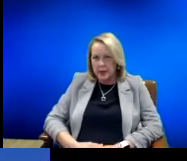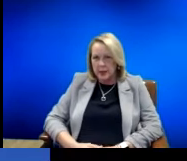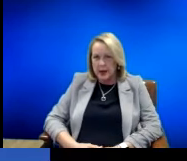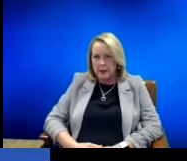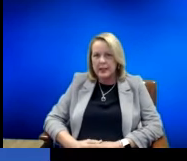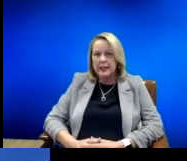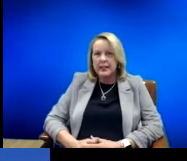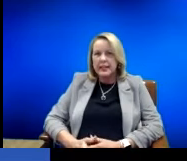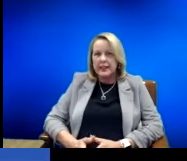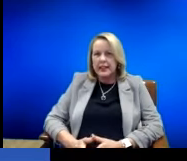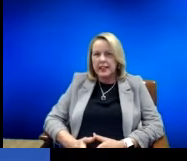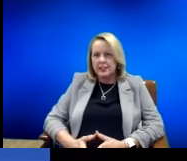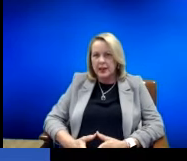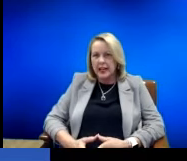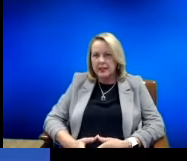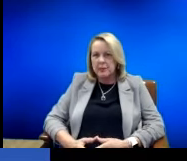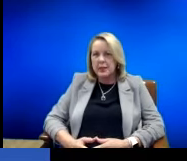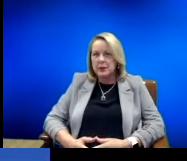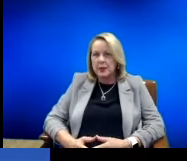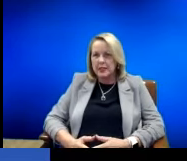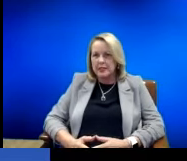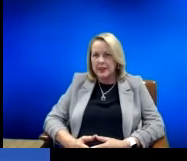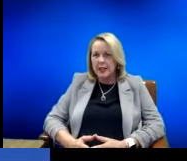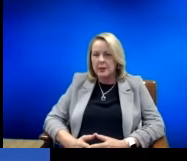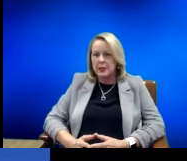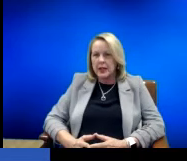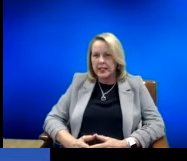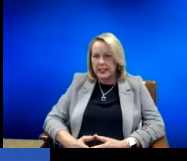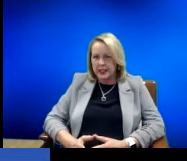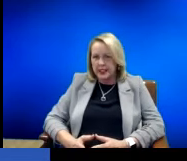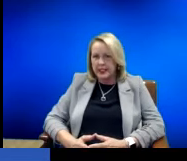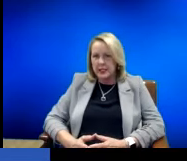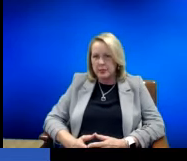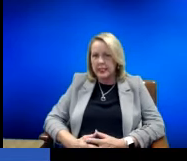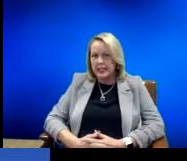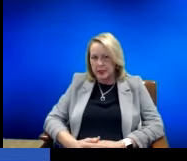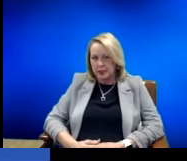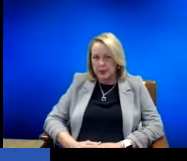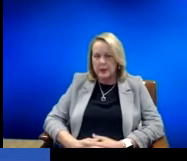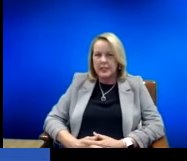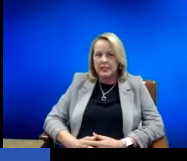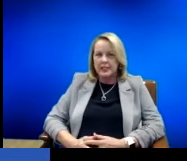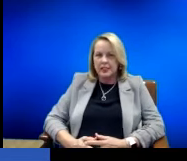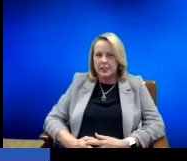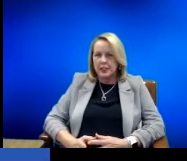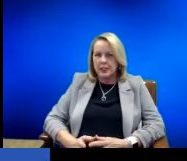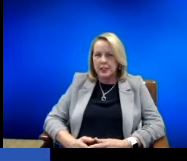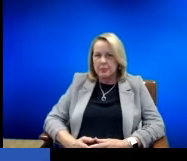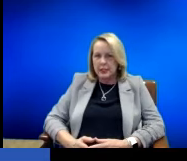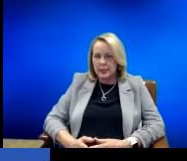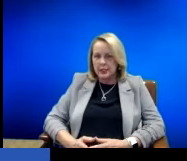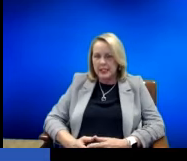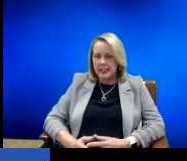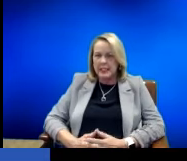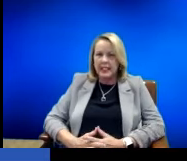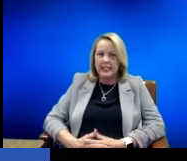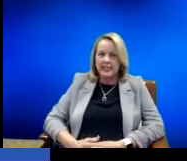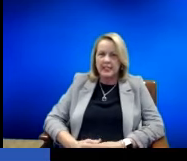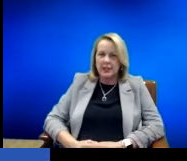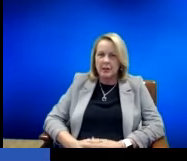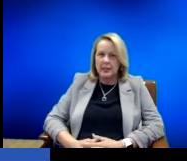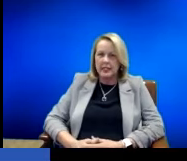federal requirement. They also have to meet one of the following criteria to be eligible. Social Security